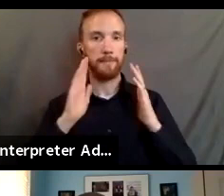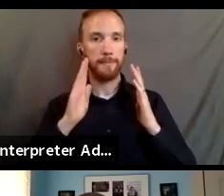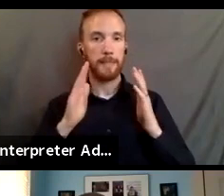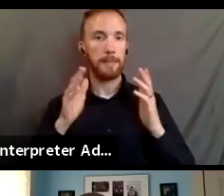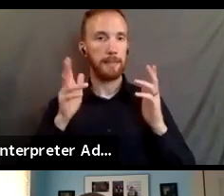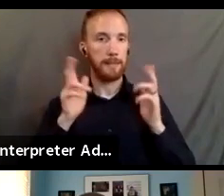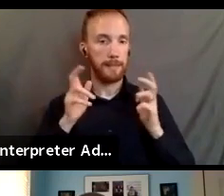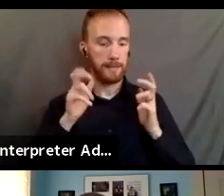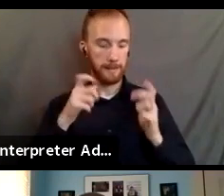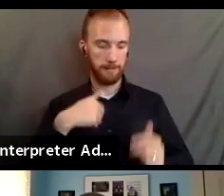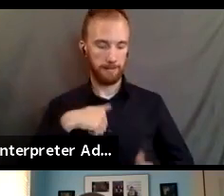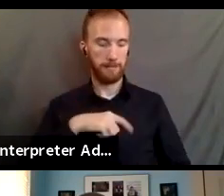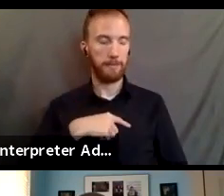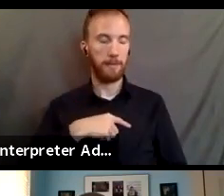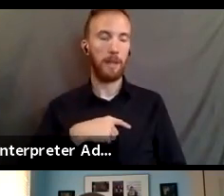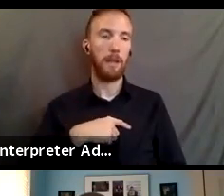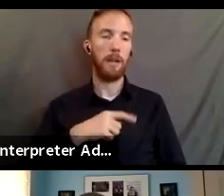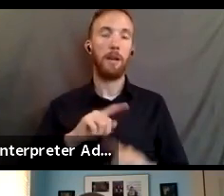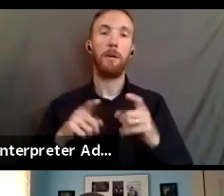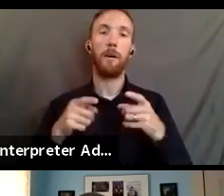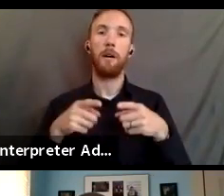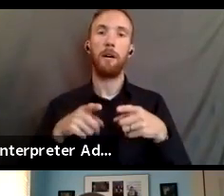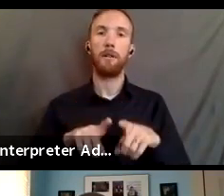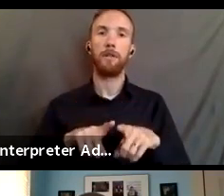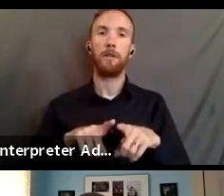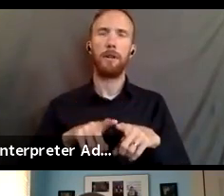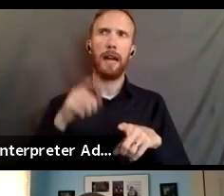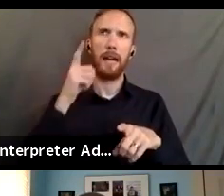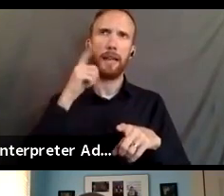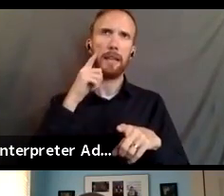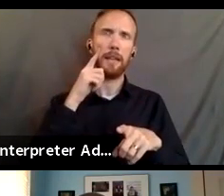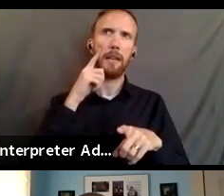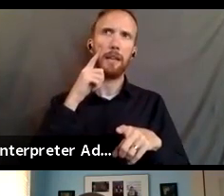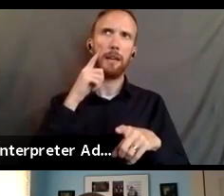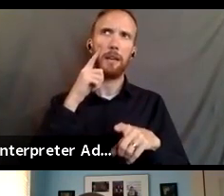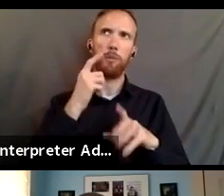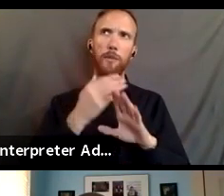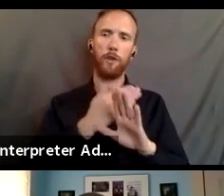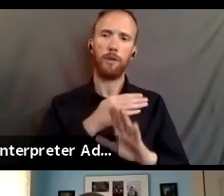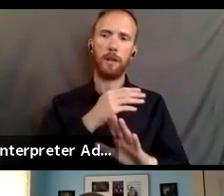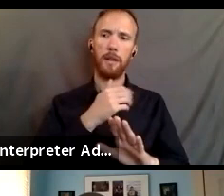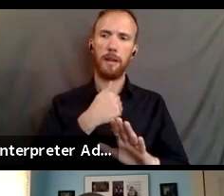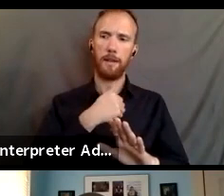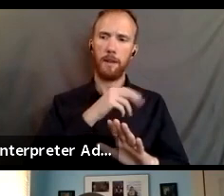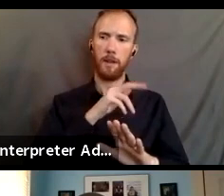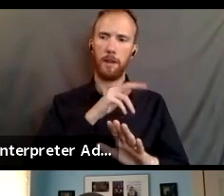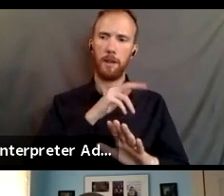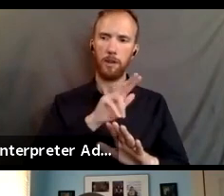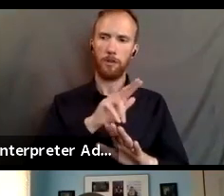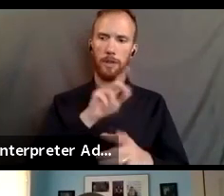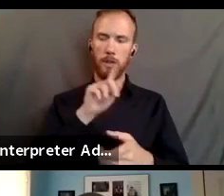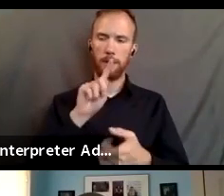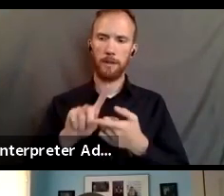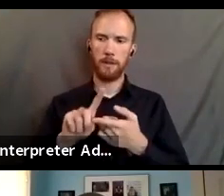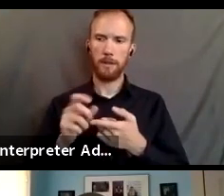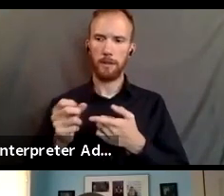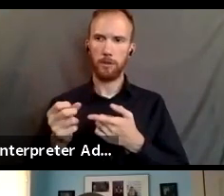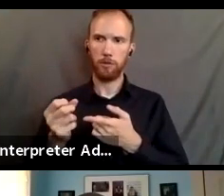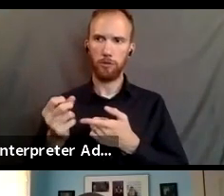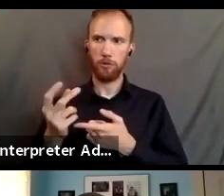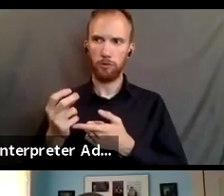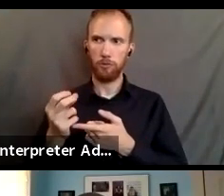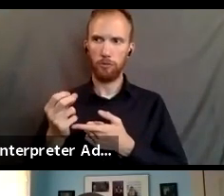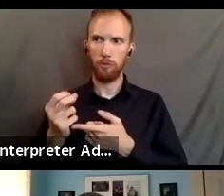any of those um savings i think we went from 33 down to um 12 many to a million any of those